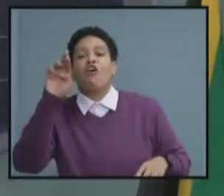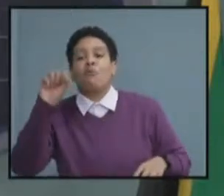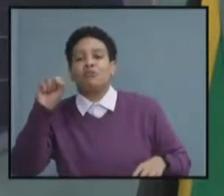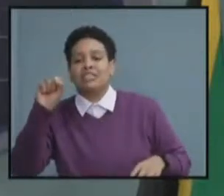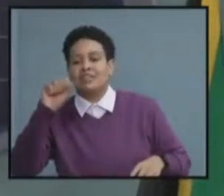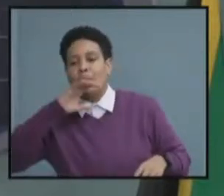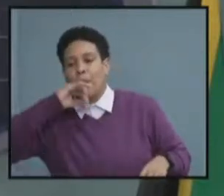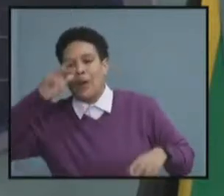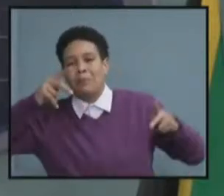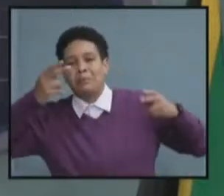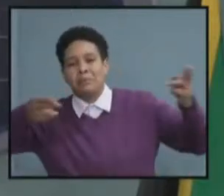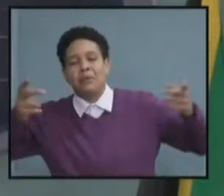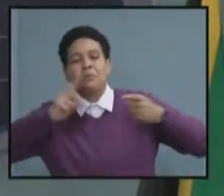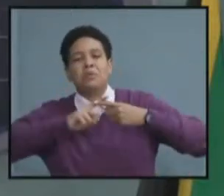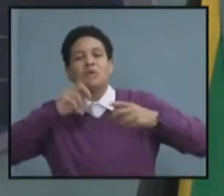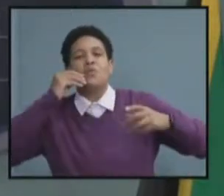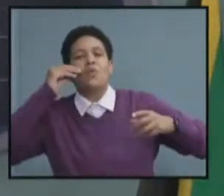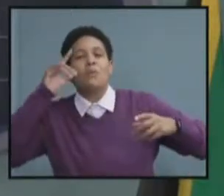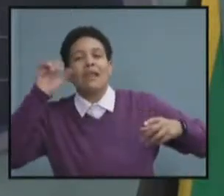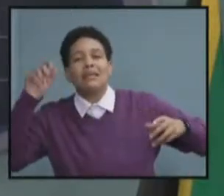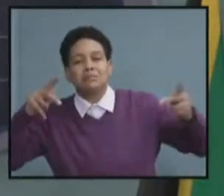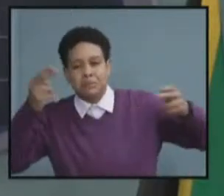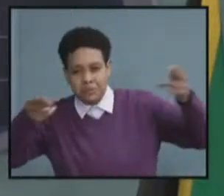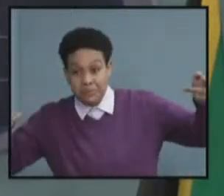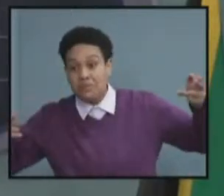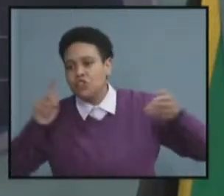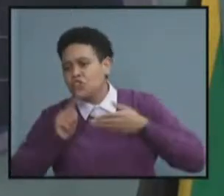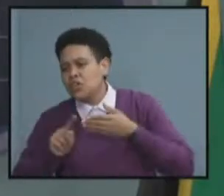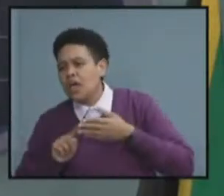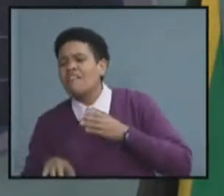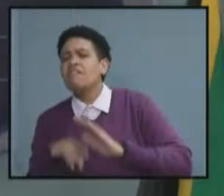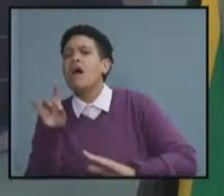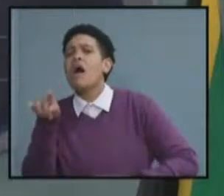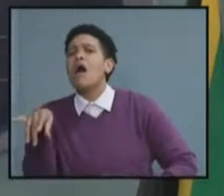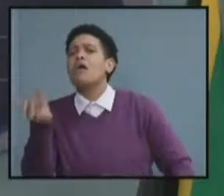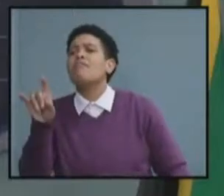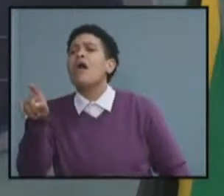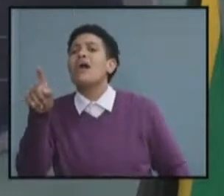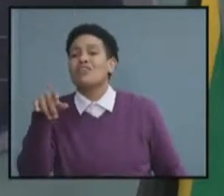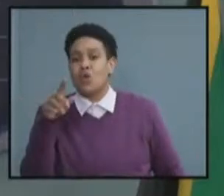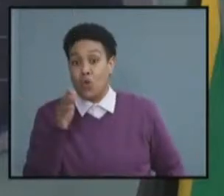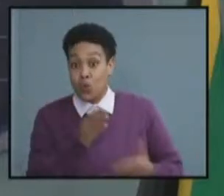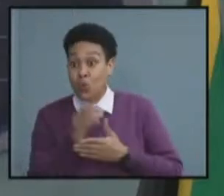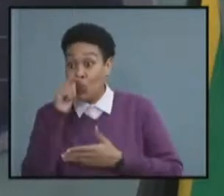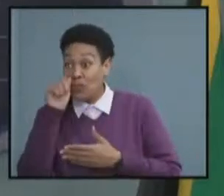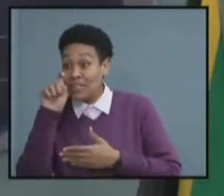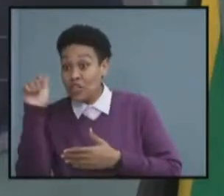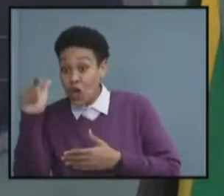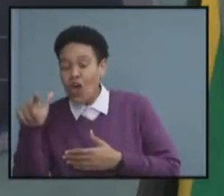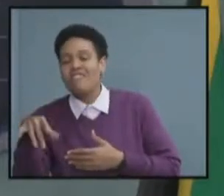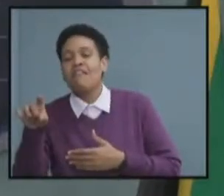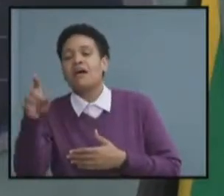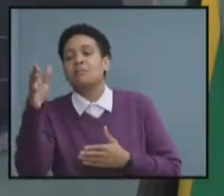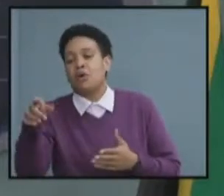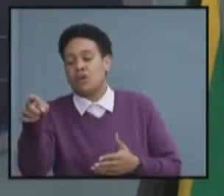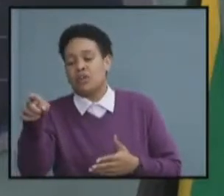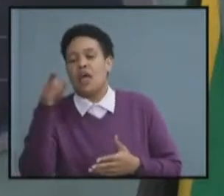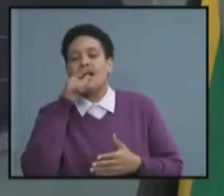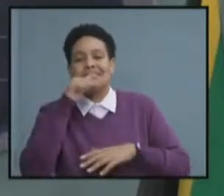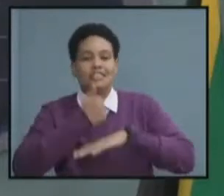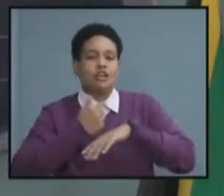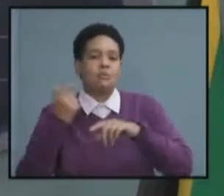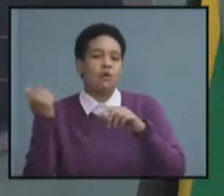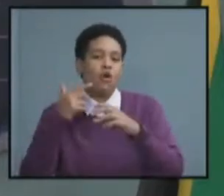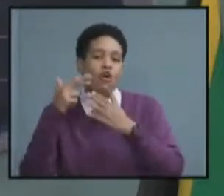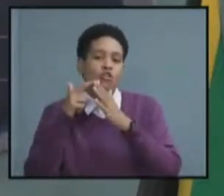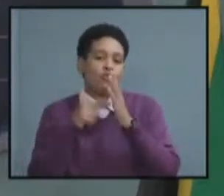surveillance that we picked up this case and have put in place all the measures which